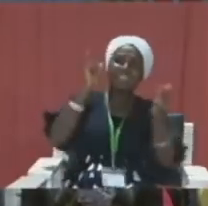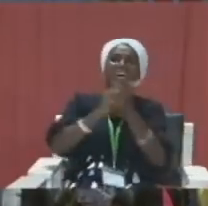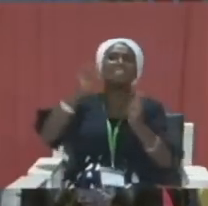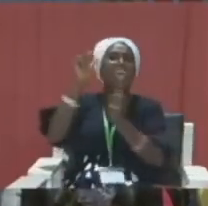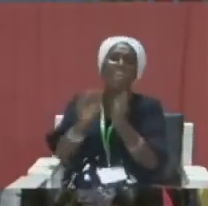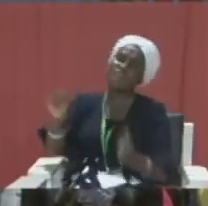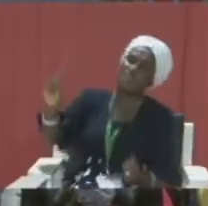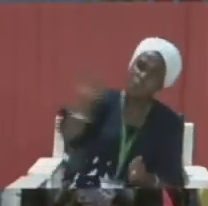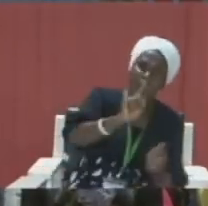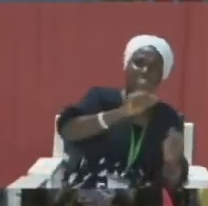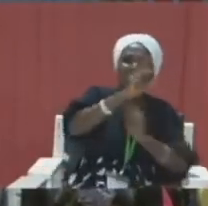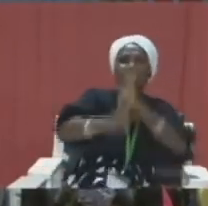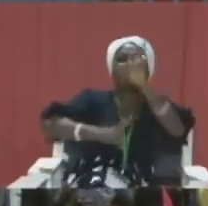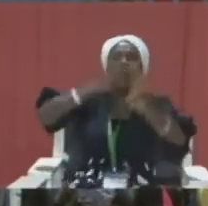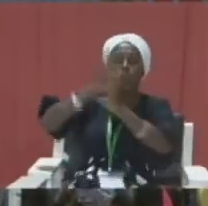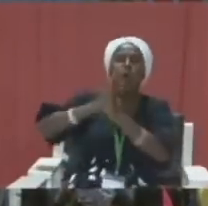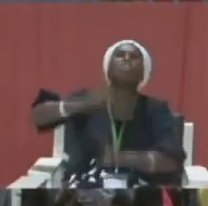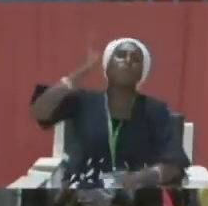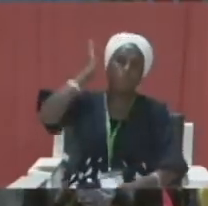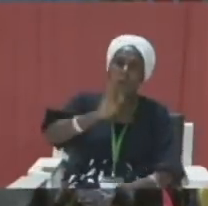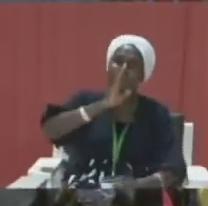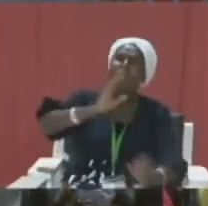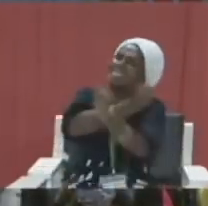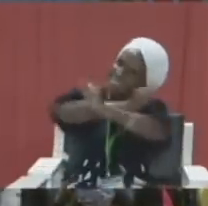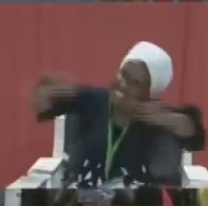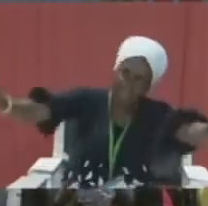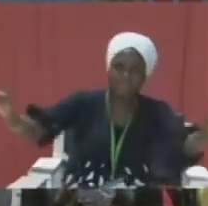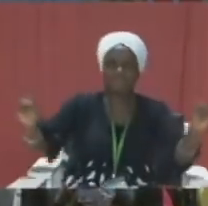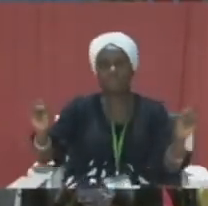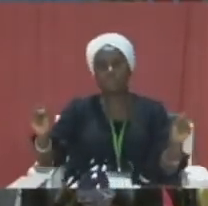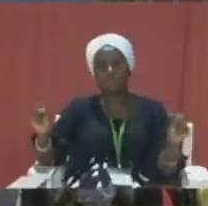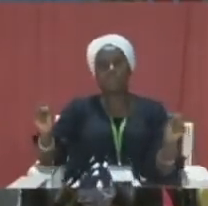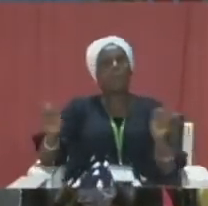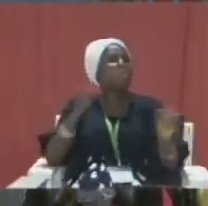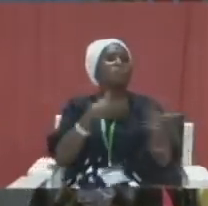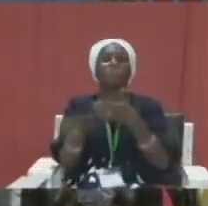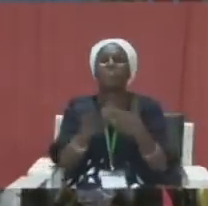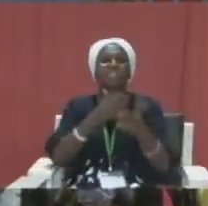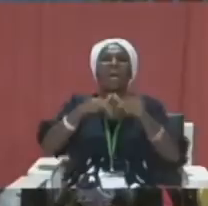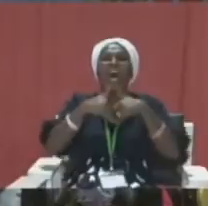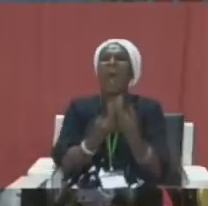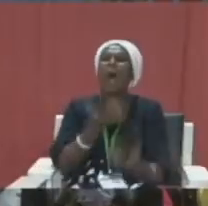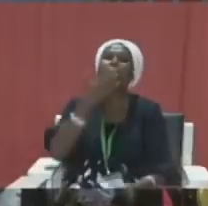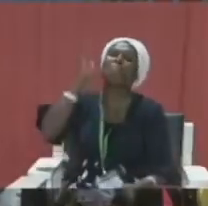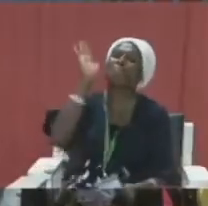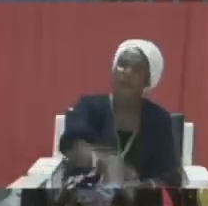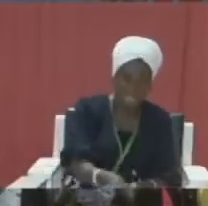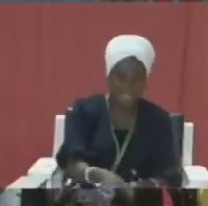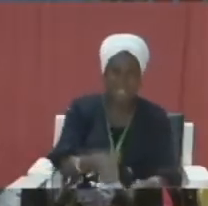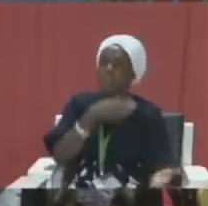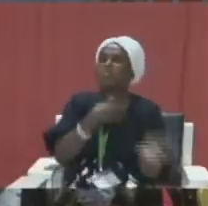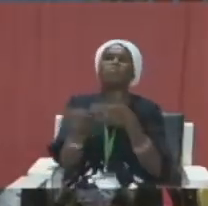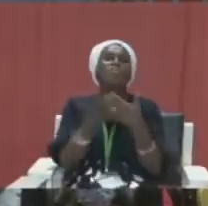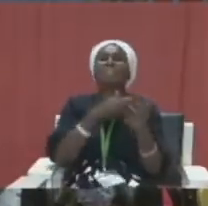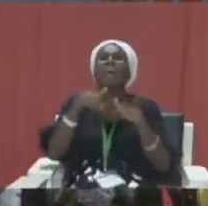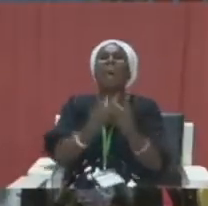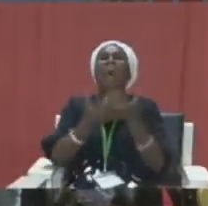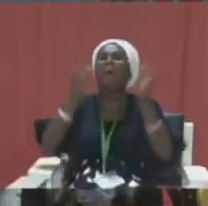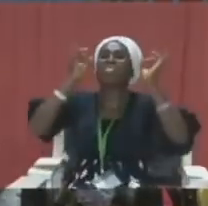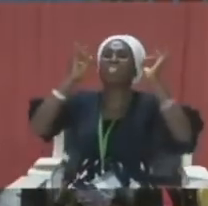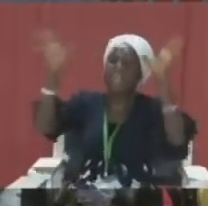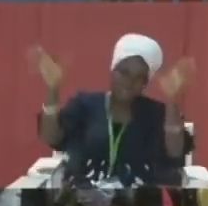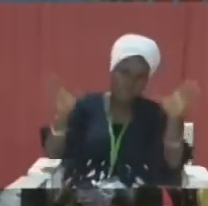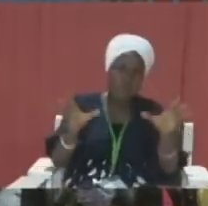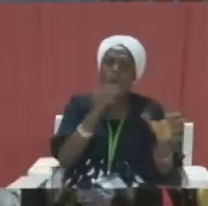world can be saved. No matter how dirty, no matter how bad, no matter how terrible, no matter